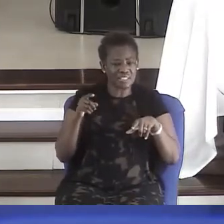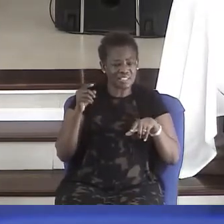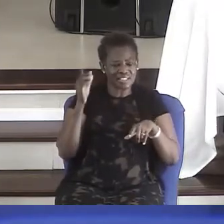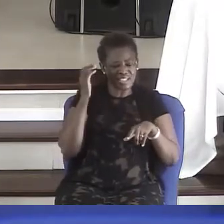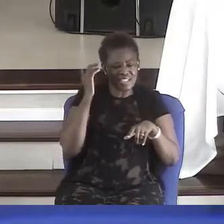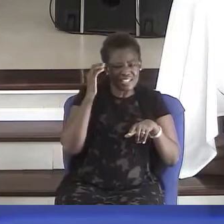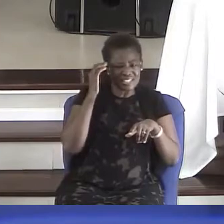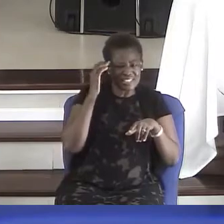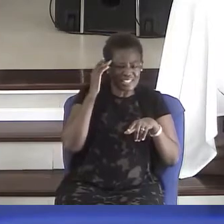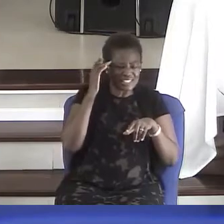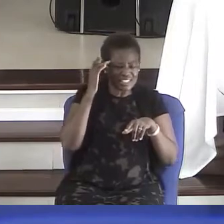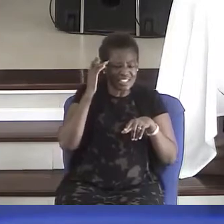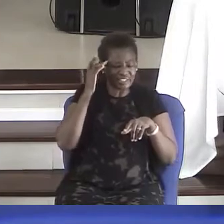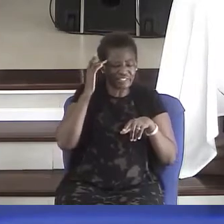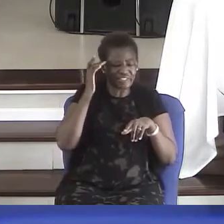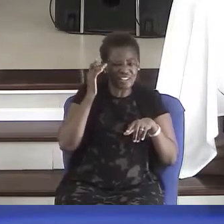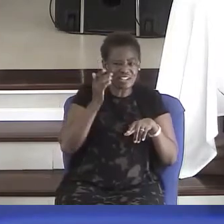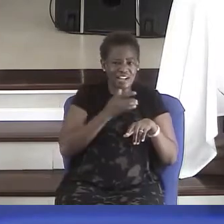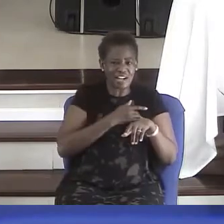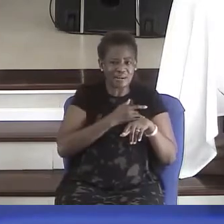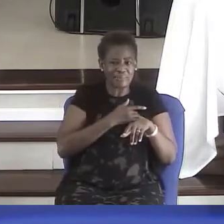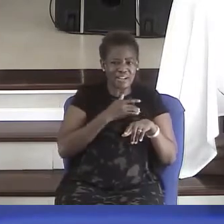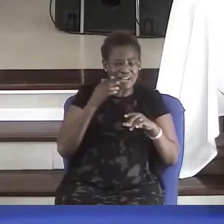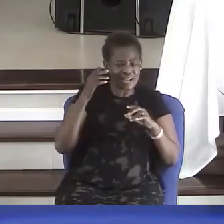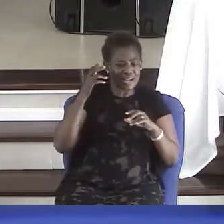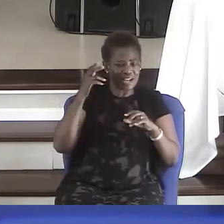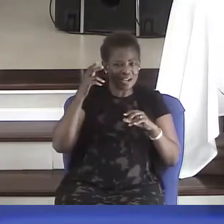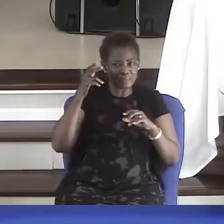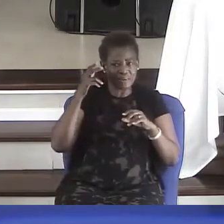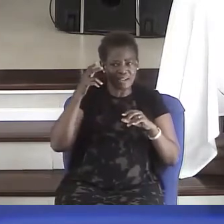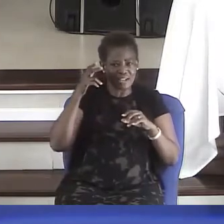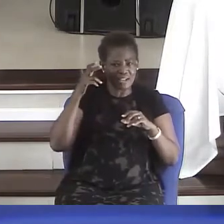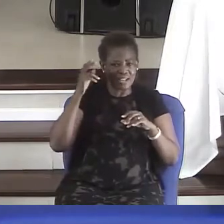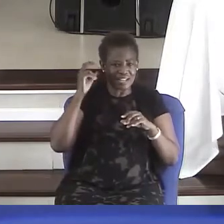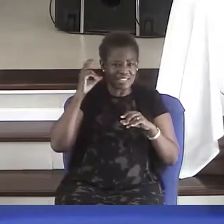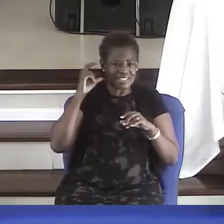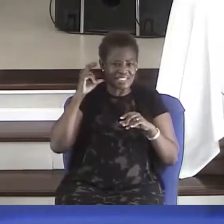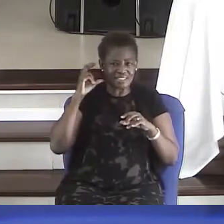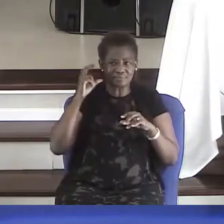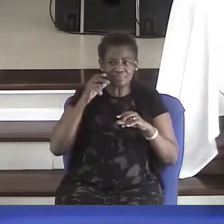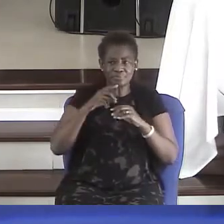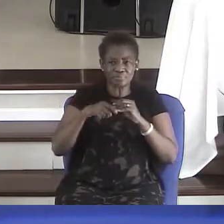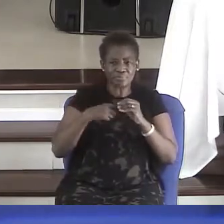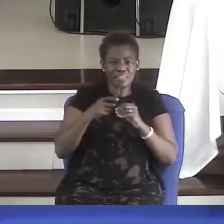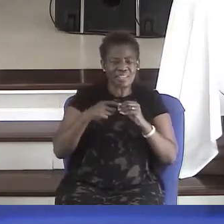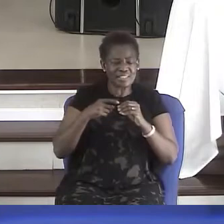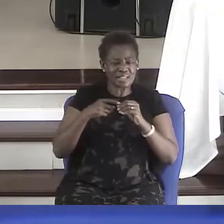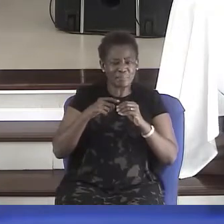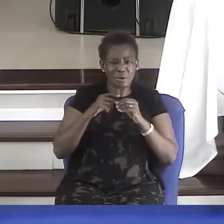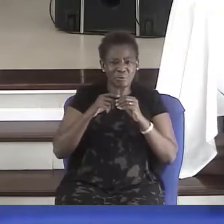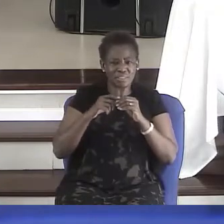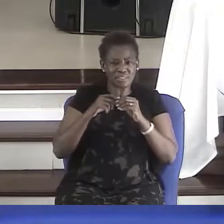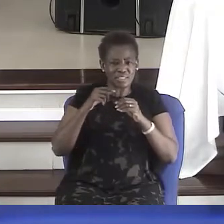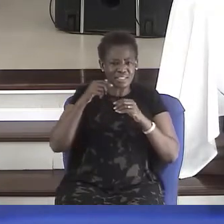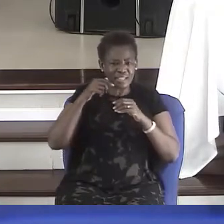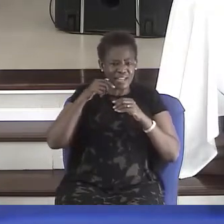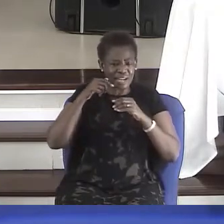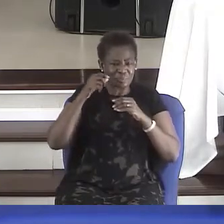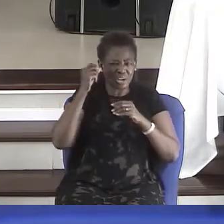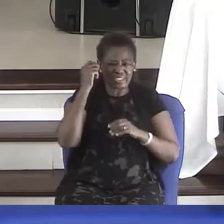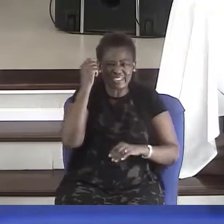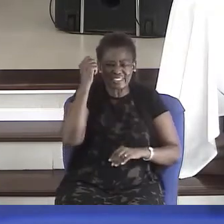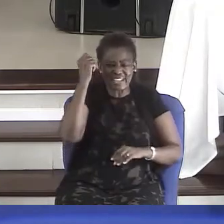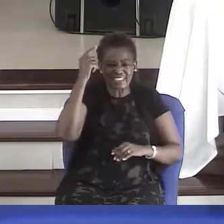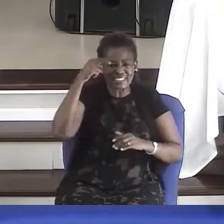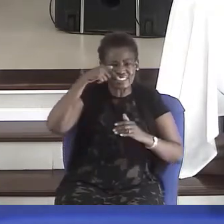For the law of good communication is about the sender and the receiver. You get the gist?